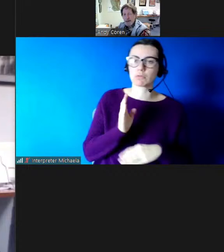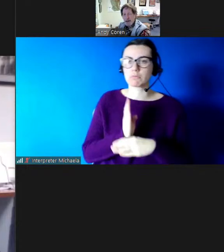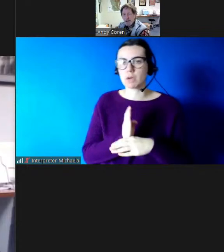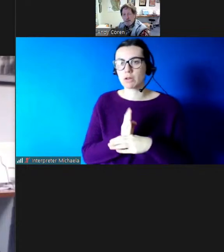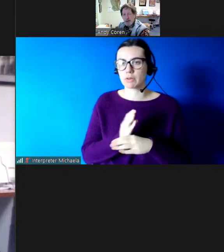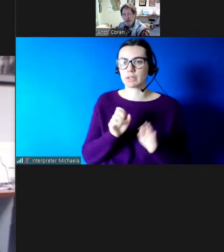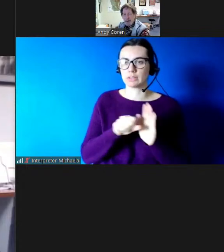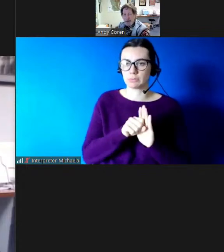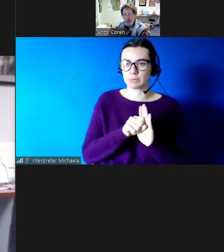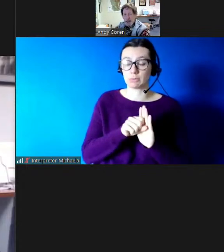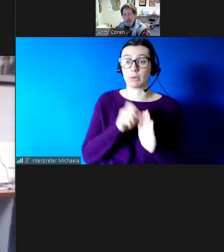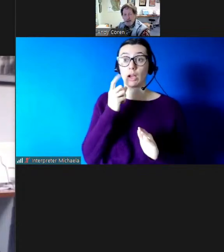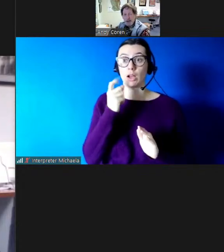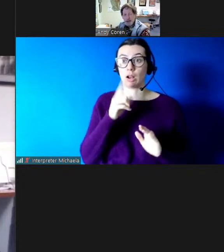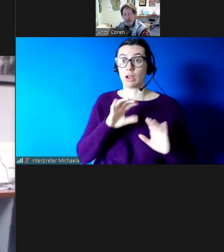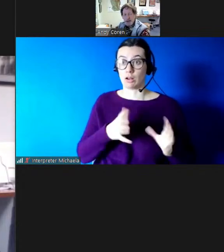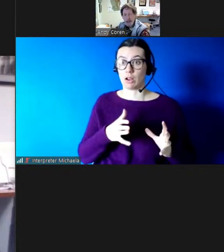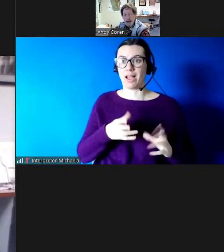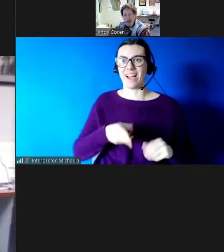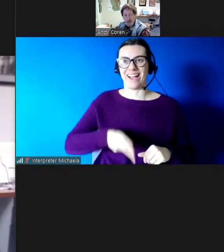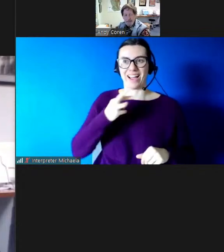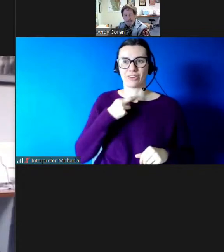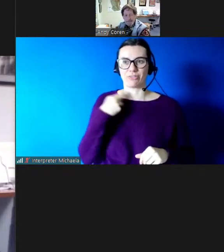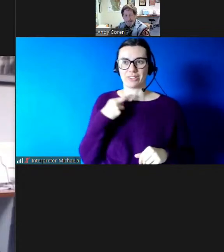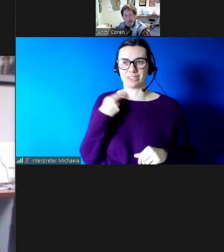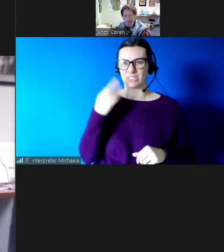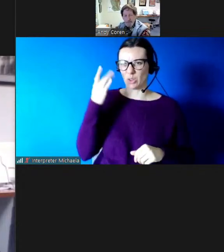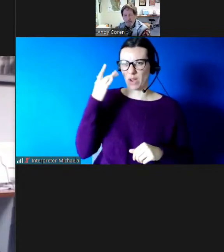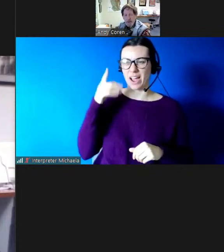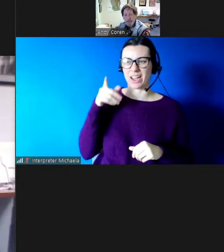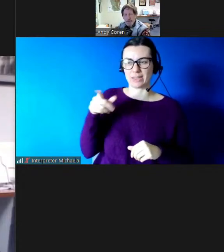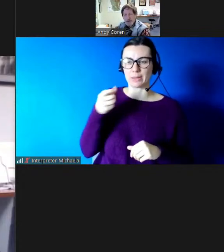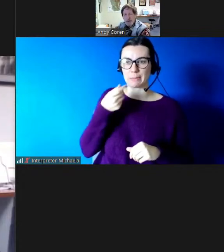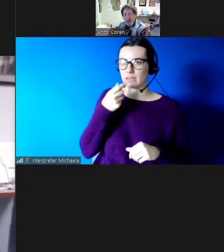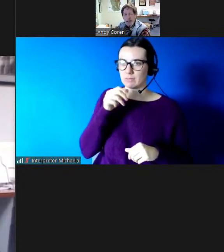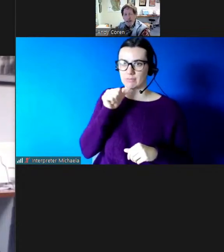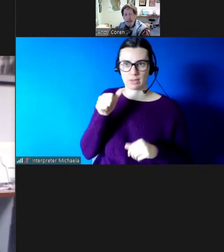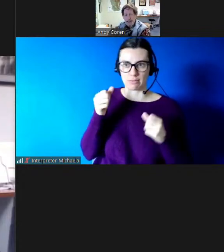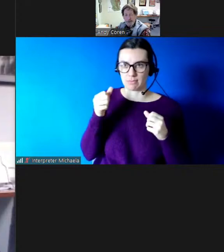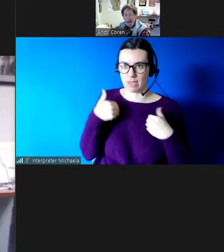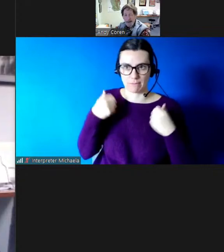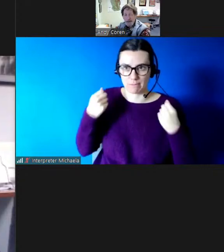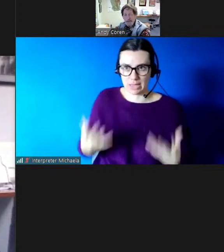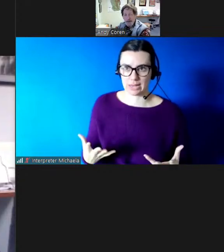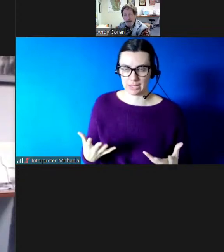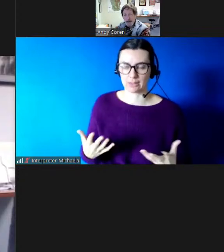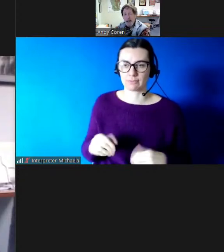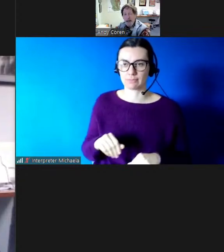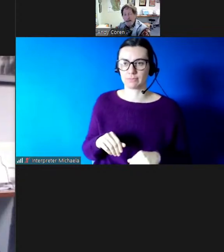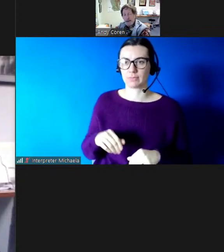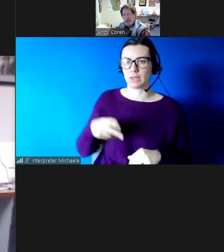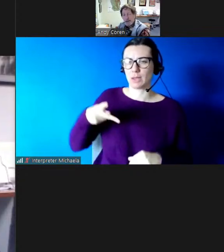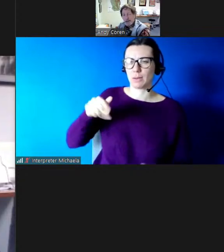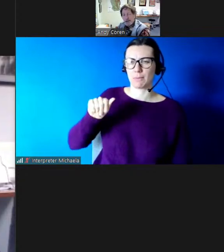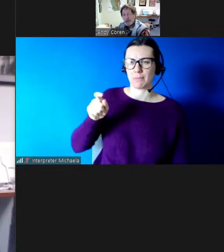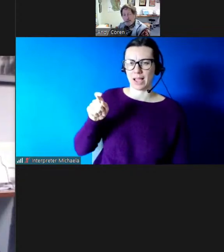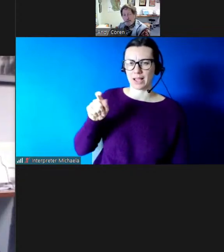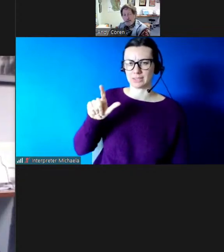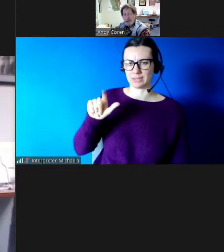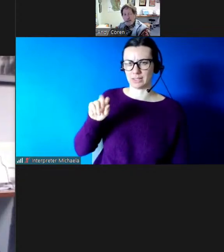risk because these are so scarce. The first one is Paxlovid, and it